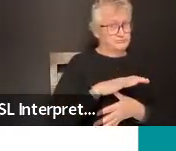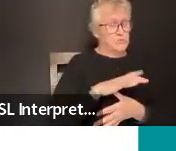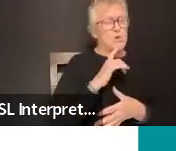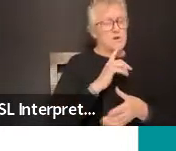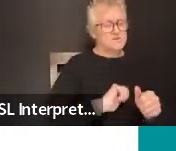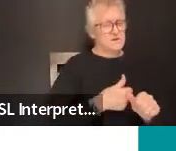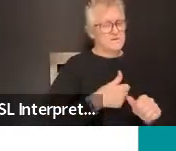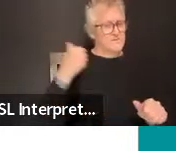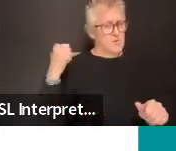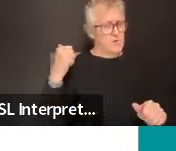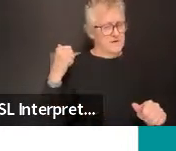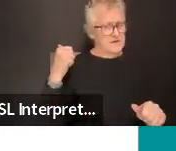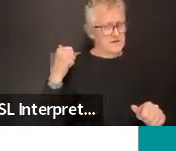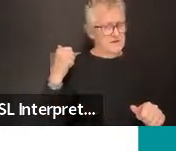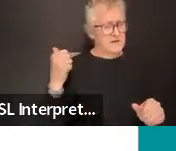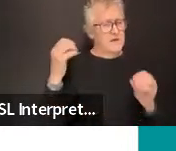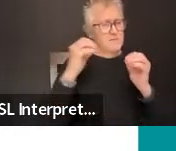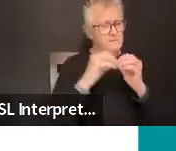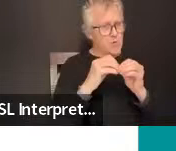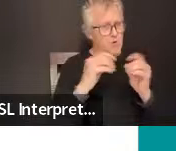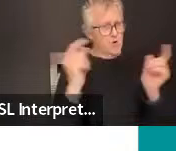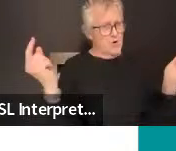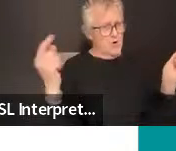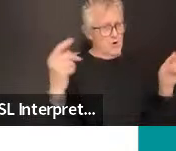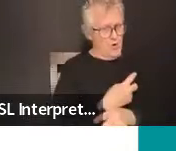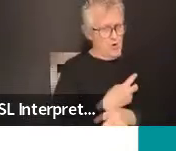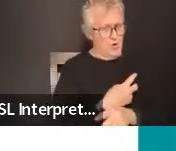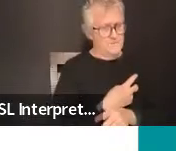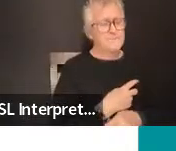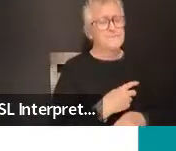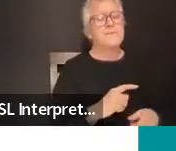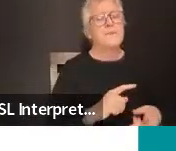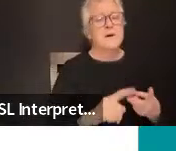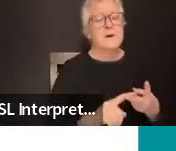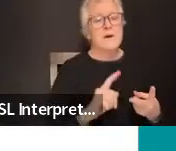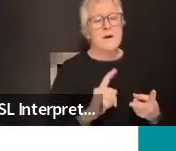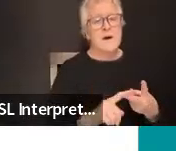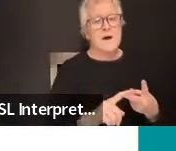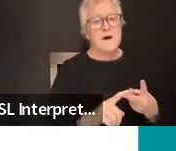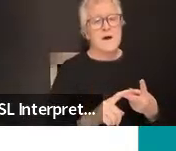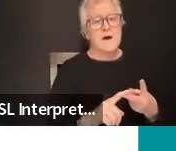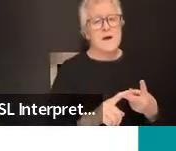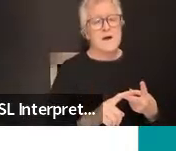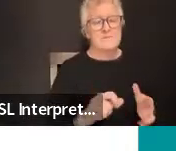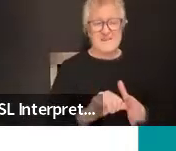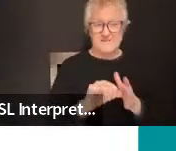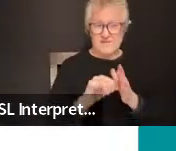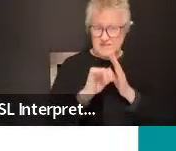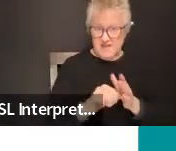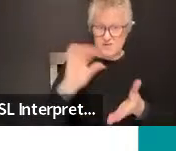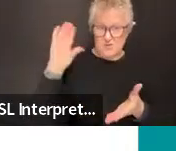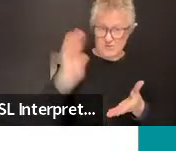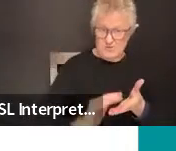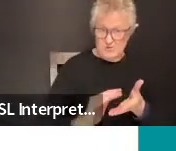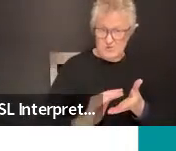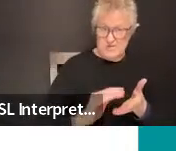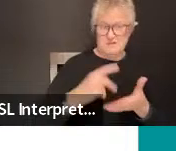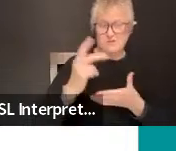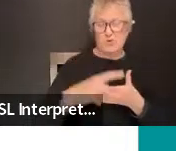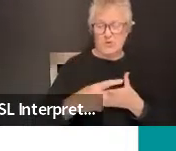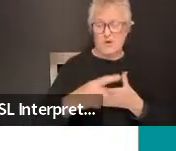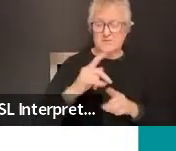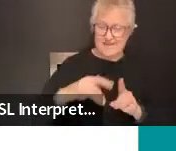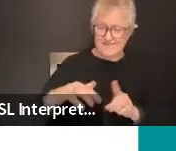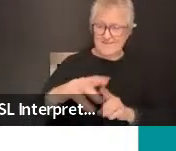to emphasize reducing the program's environmental footprint, address concerns about tolling's impact